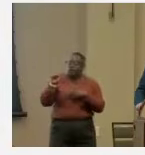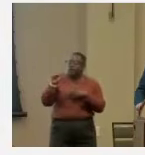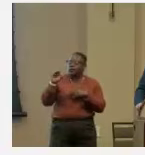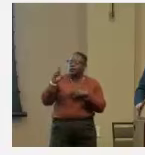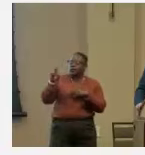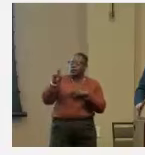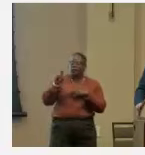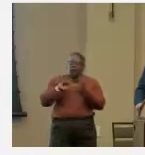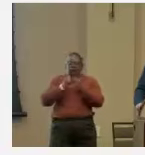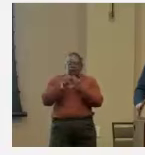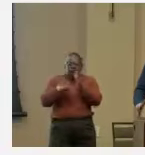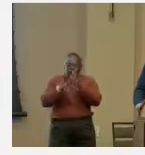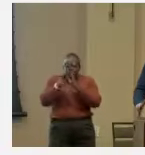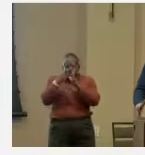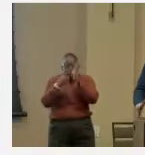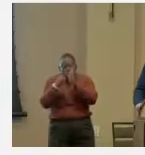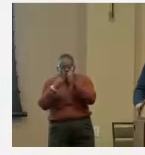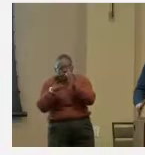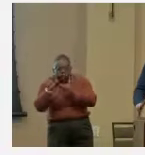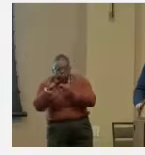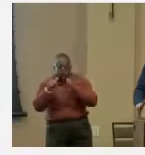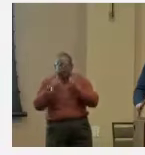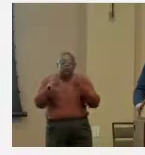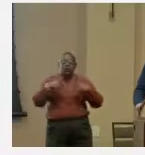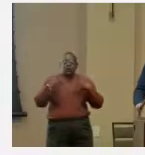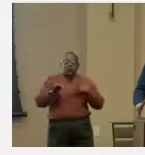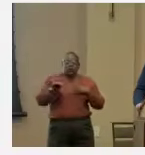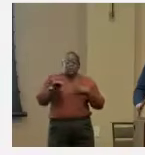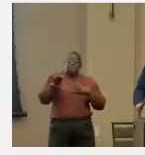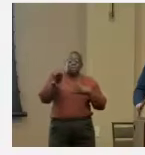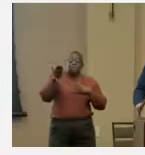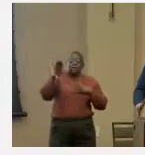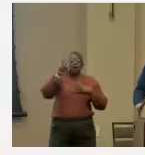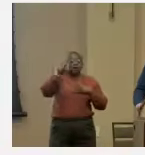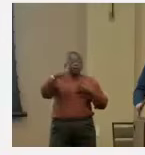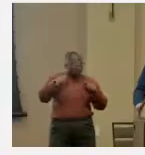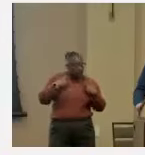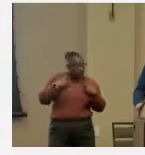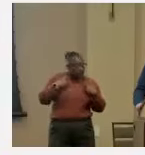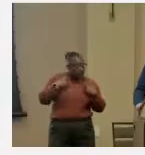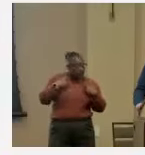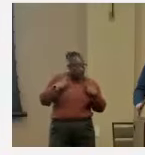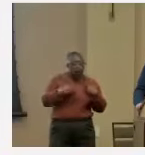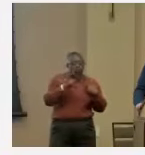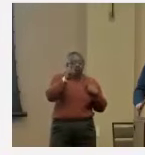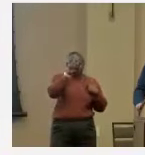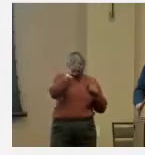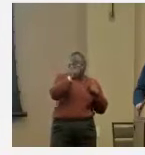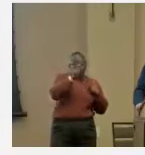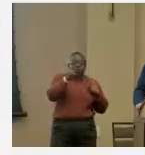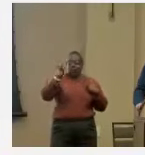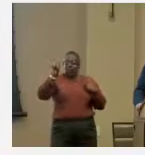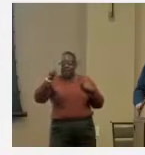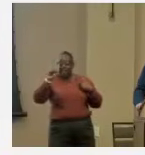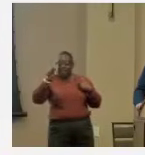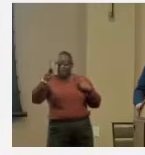ACR-EULAR criteria for lupus has upped the titers so that you have to have at least a 1 to 80 ANA to